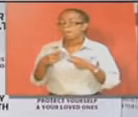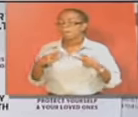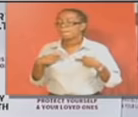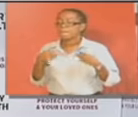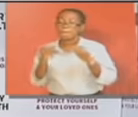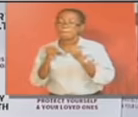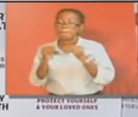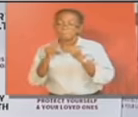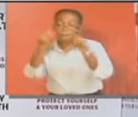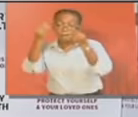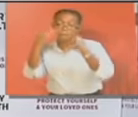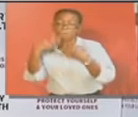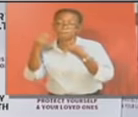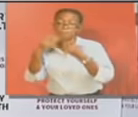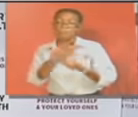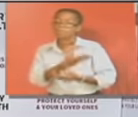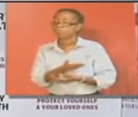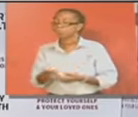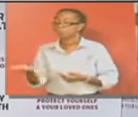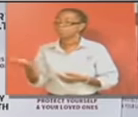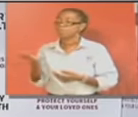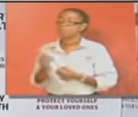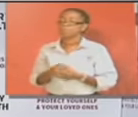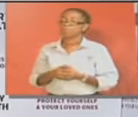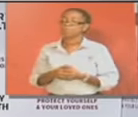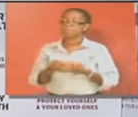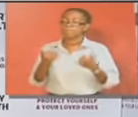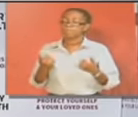Wired 868, please.